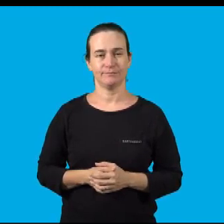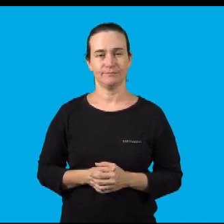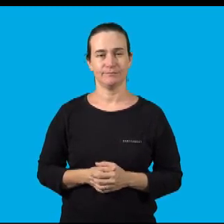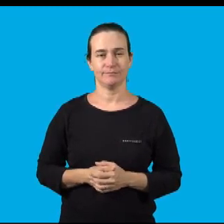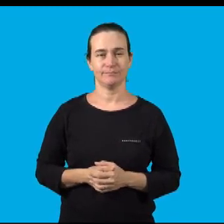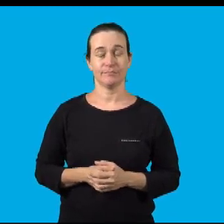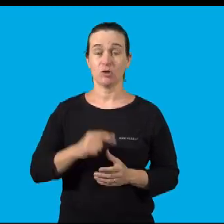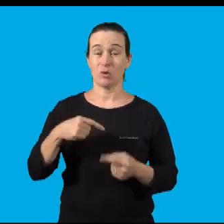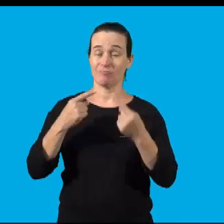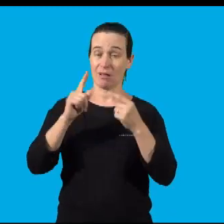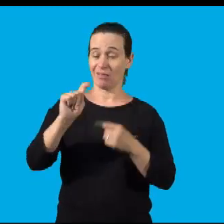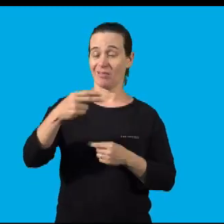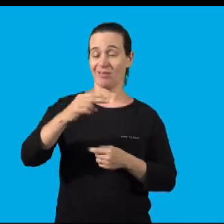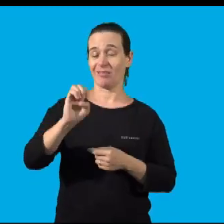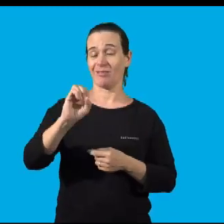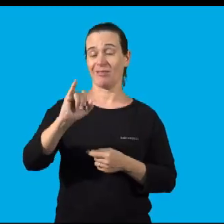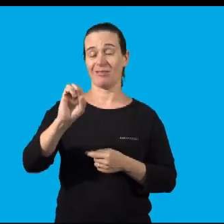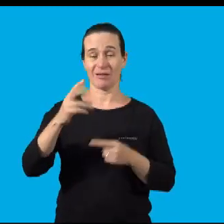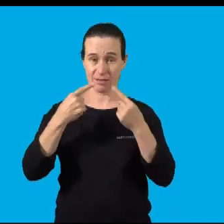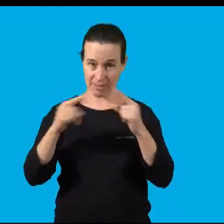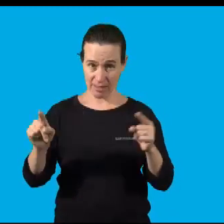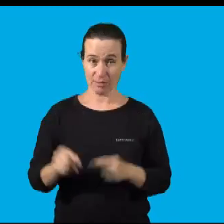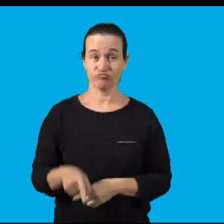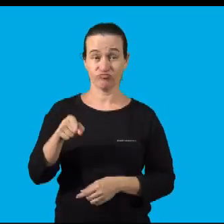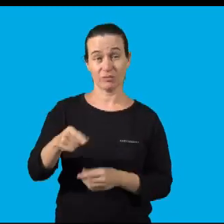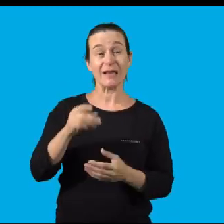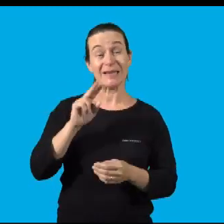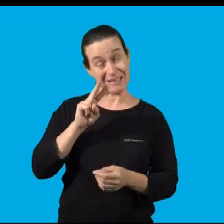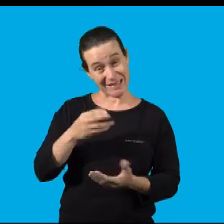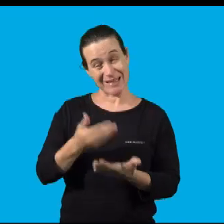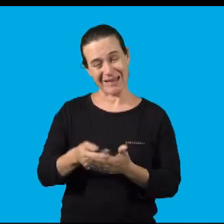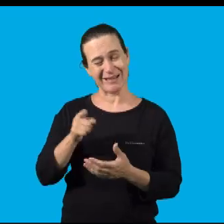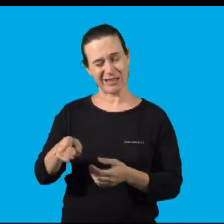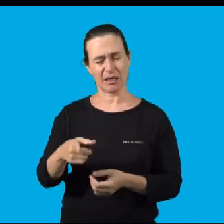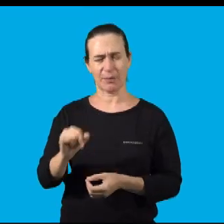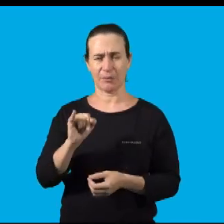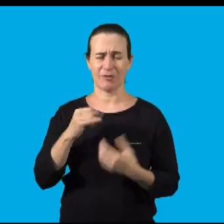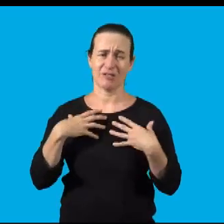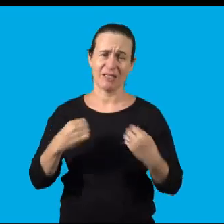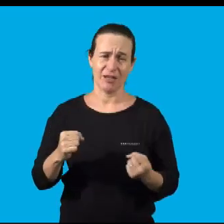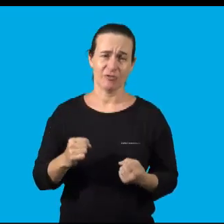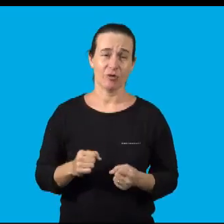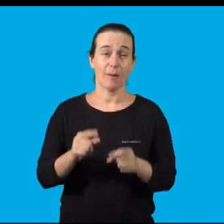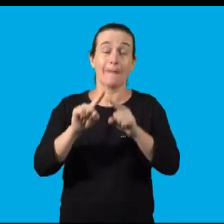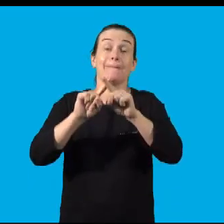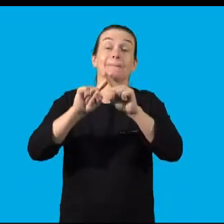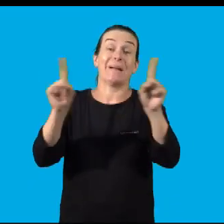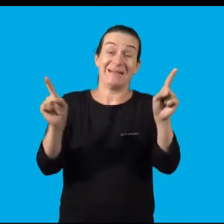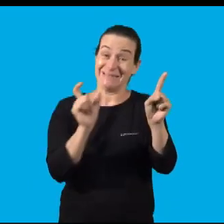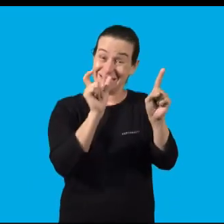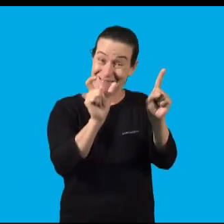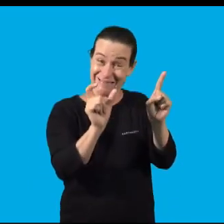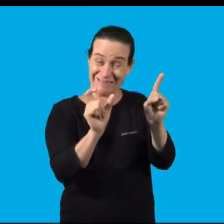So, our thesis statement says, Proctor may be seen as a tragic hero. However,